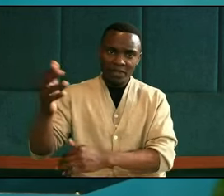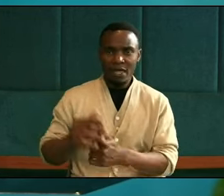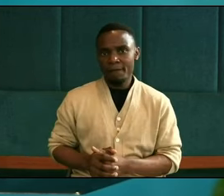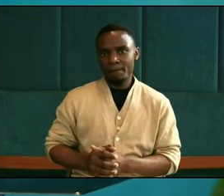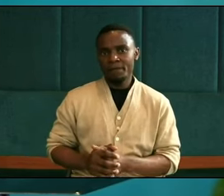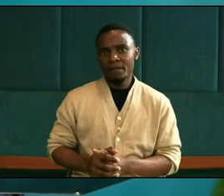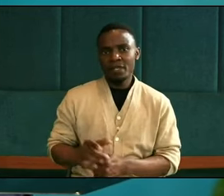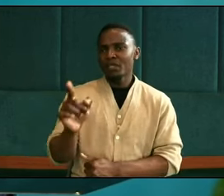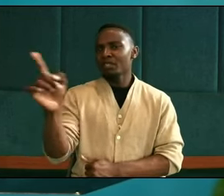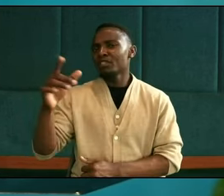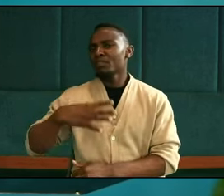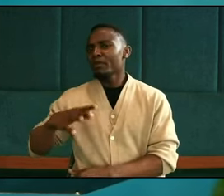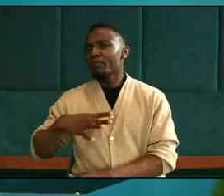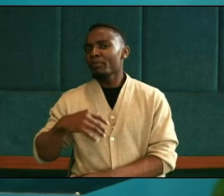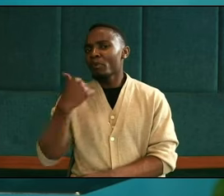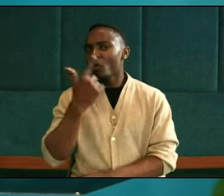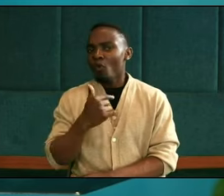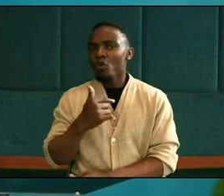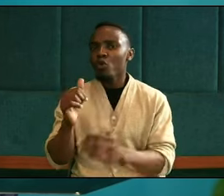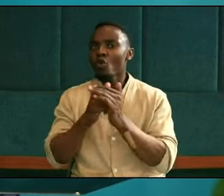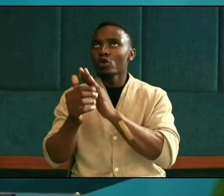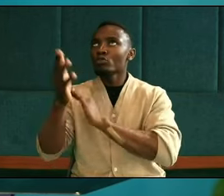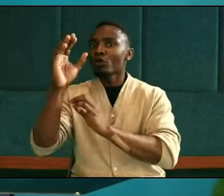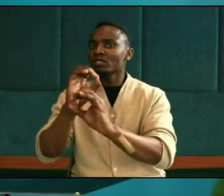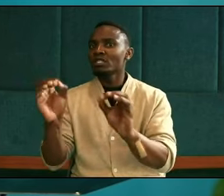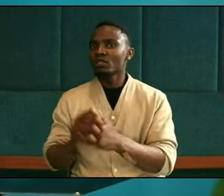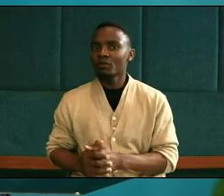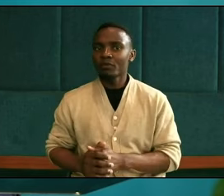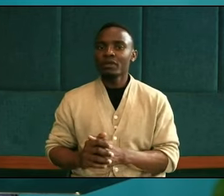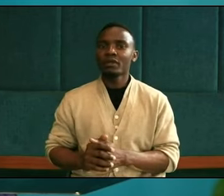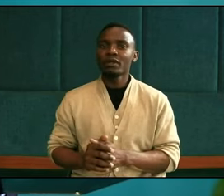these uncircumcised men. He says, perhaps